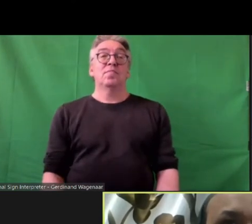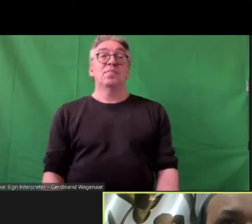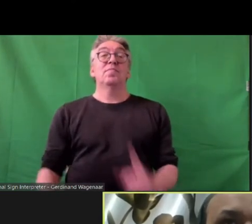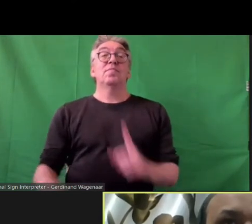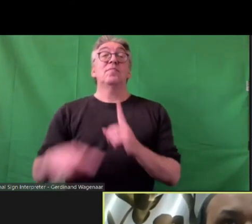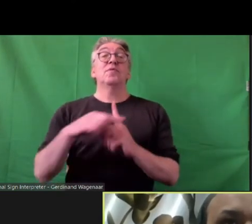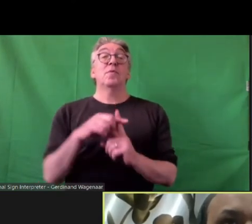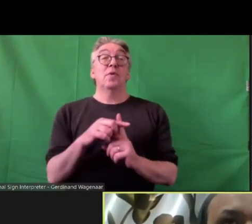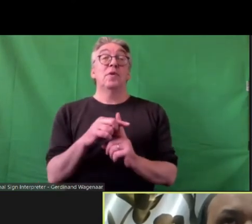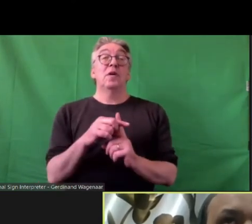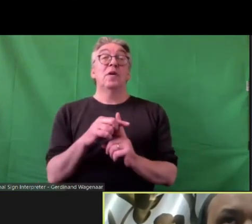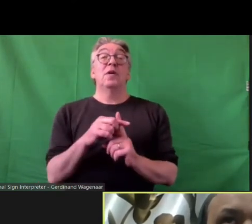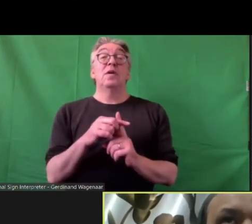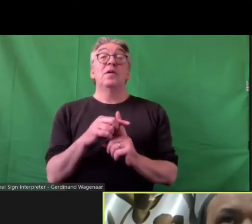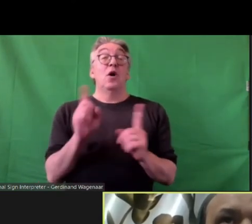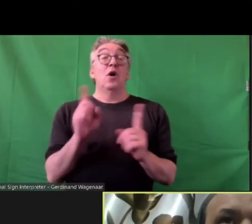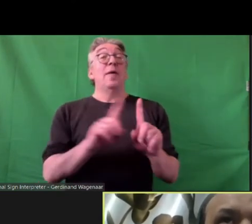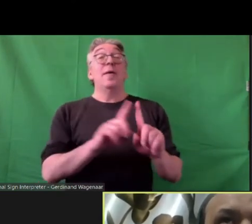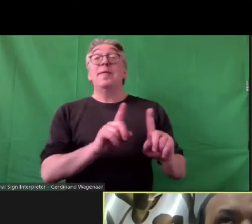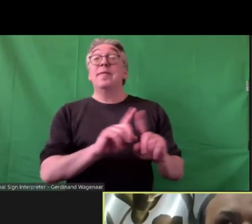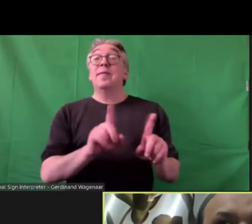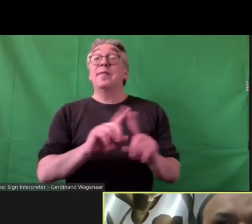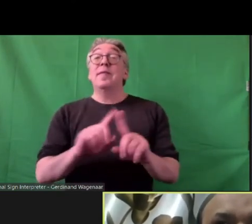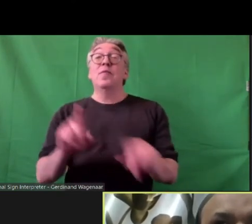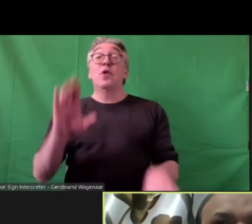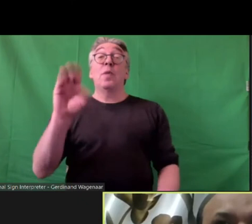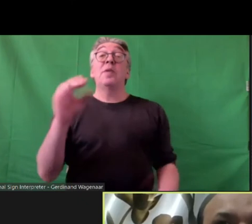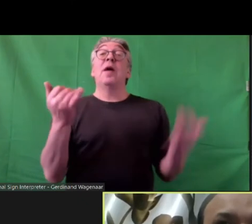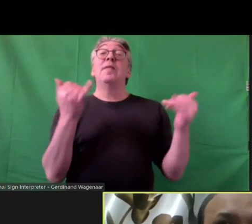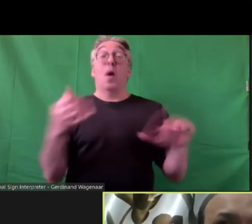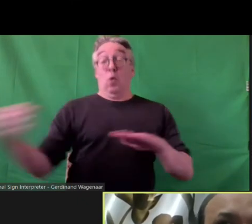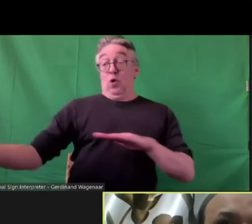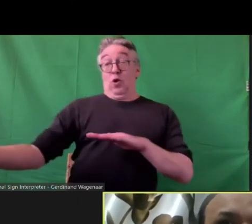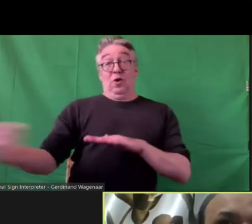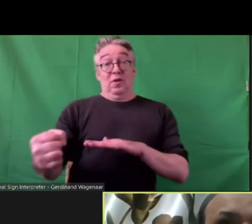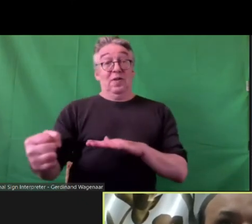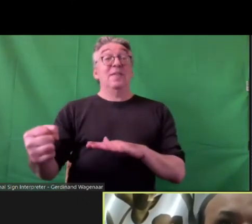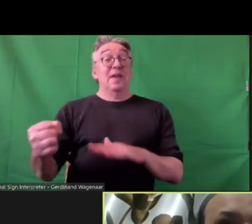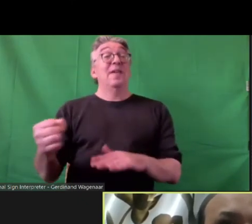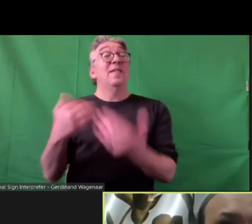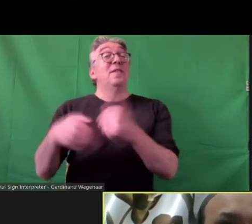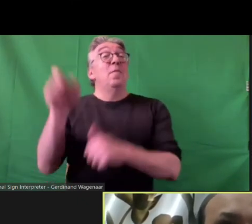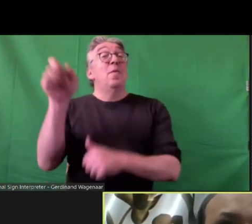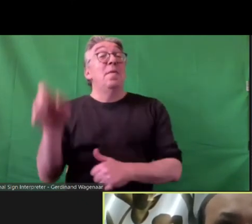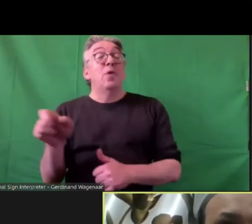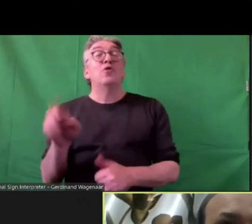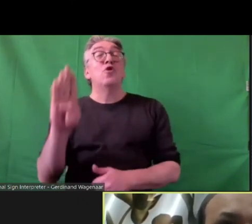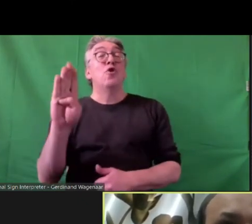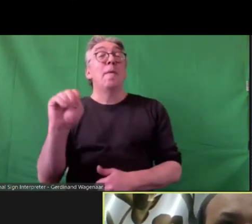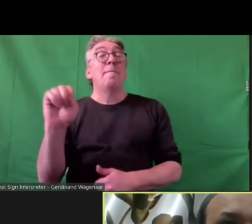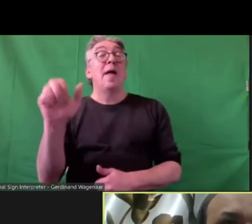tester. Different companies are recruiting people with disabilities as a beta tester to test the website and